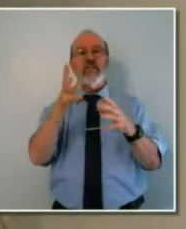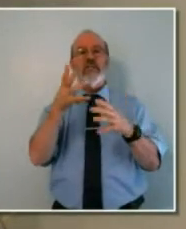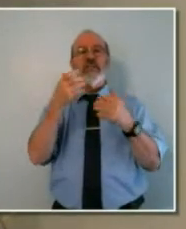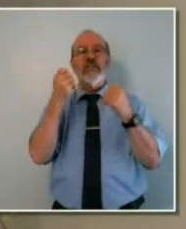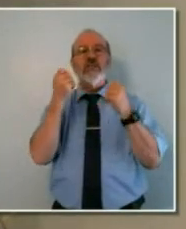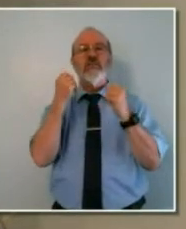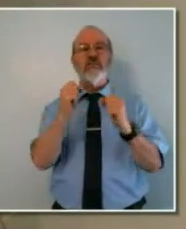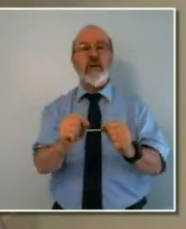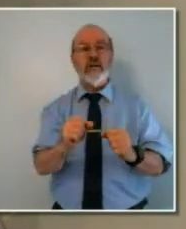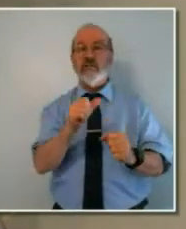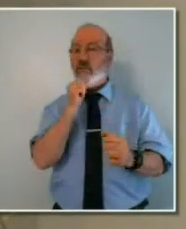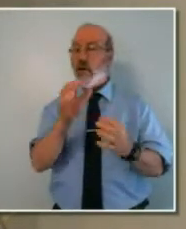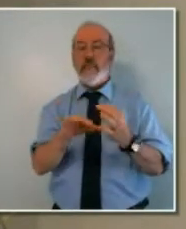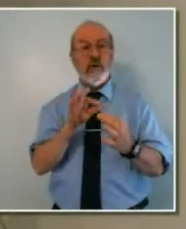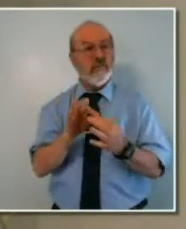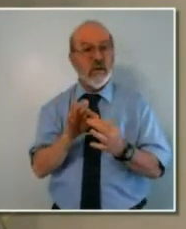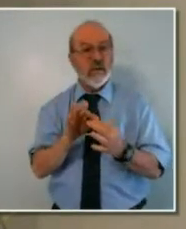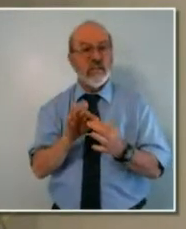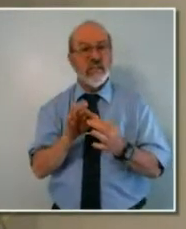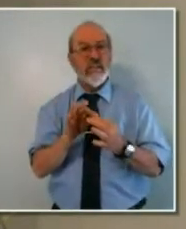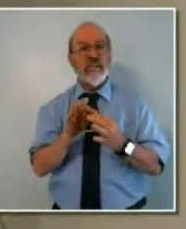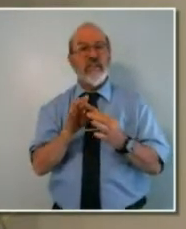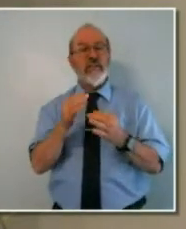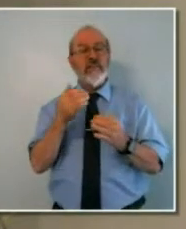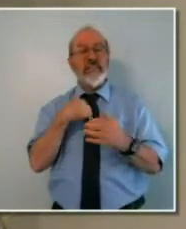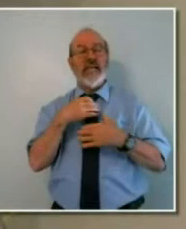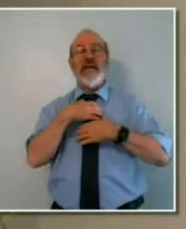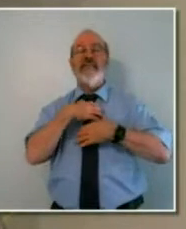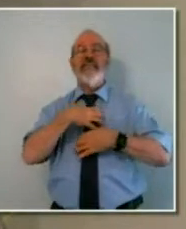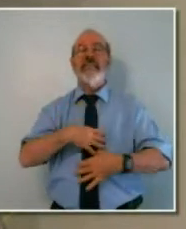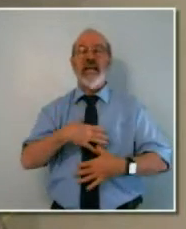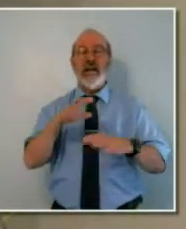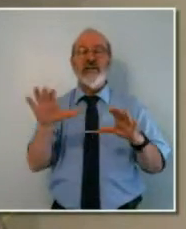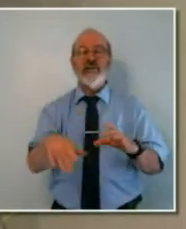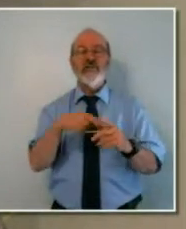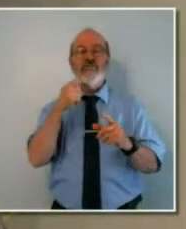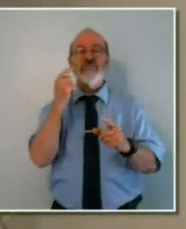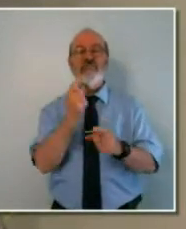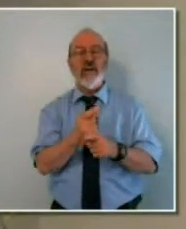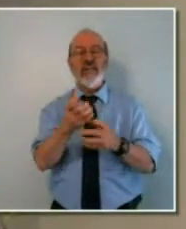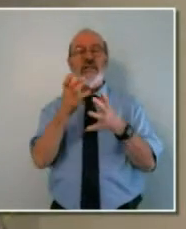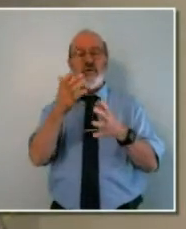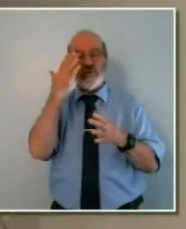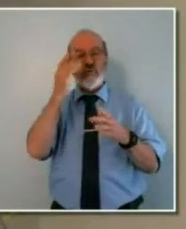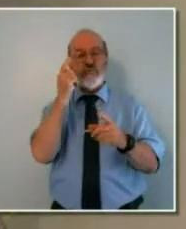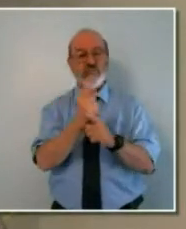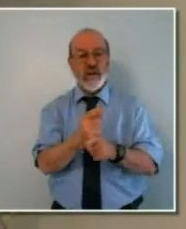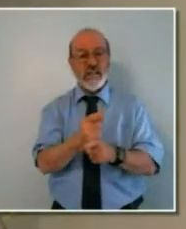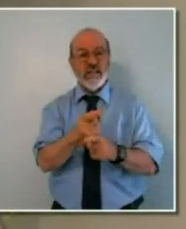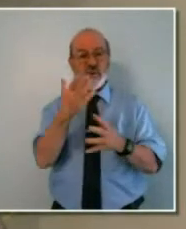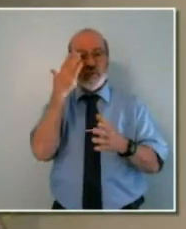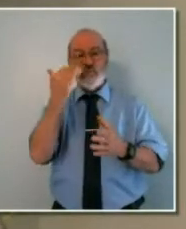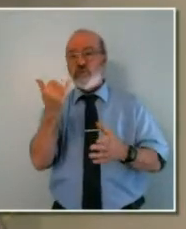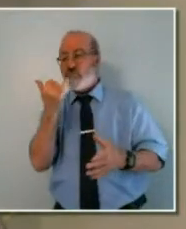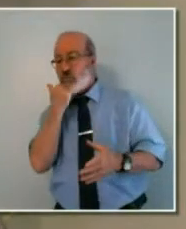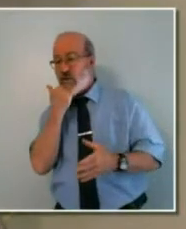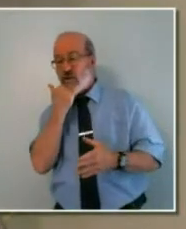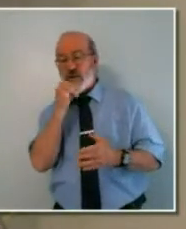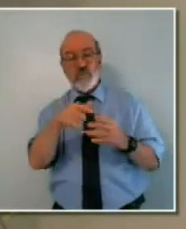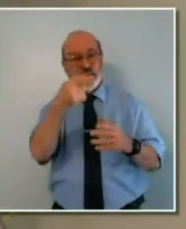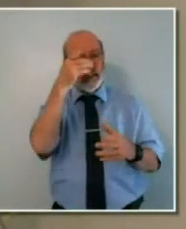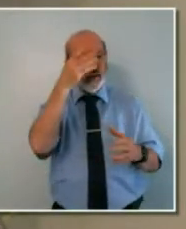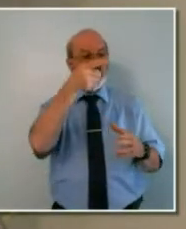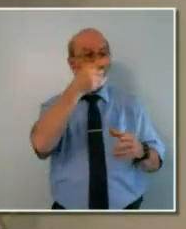They're not perfect, but they have a desire to do right. They want to know what's right. They want to know what's wrong. And when they know what's right,